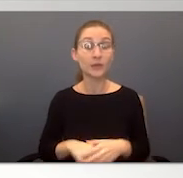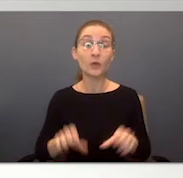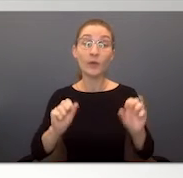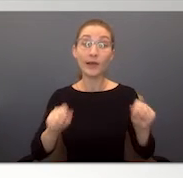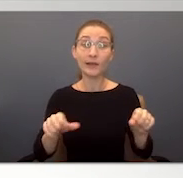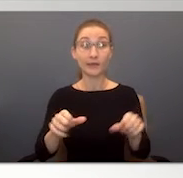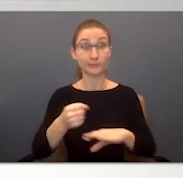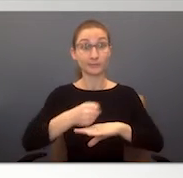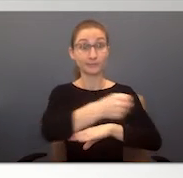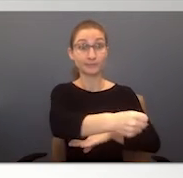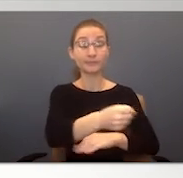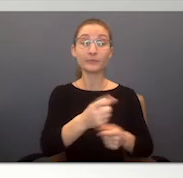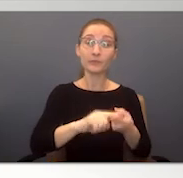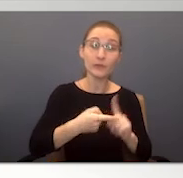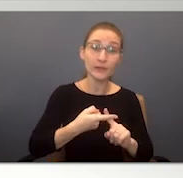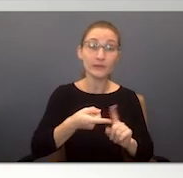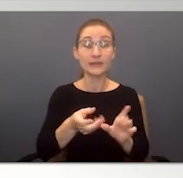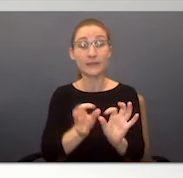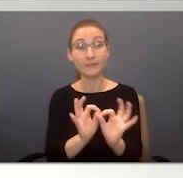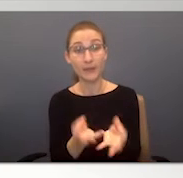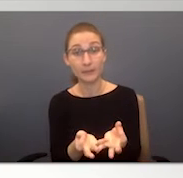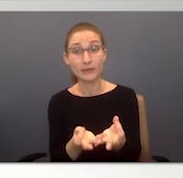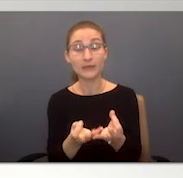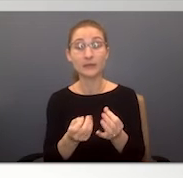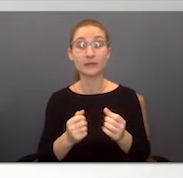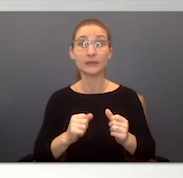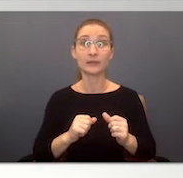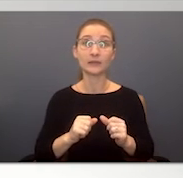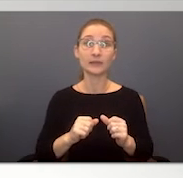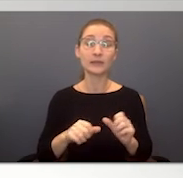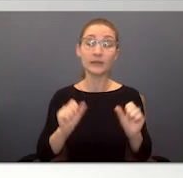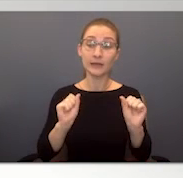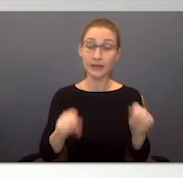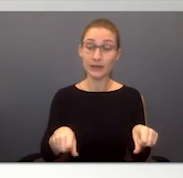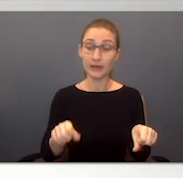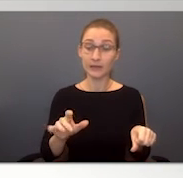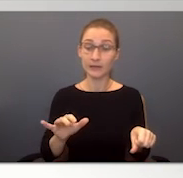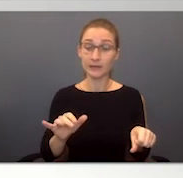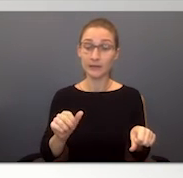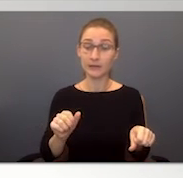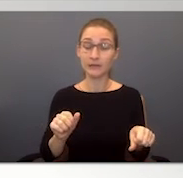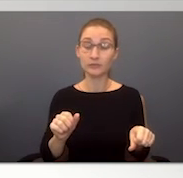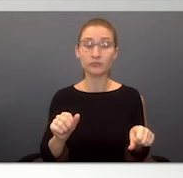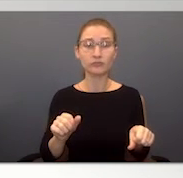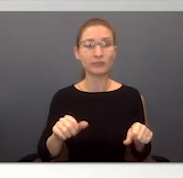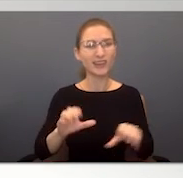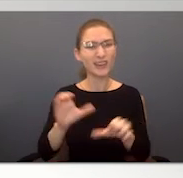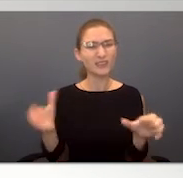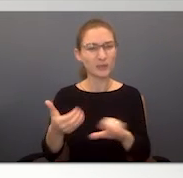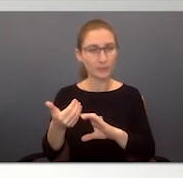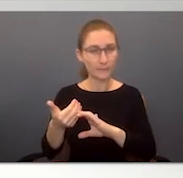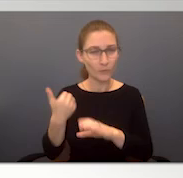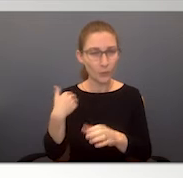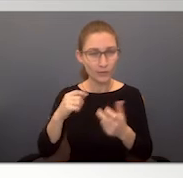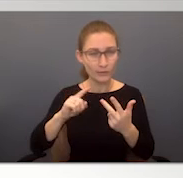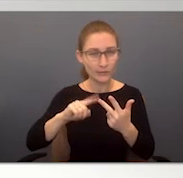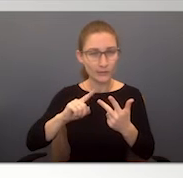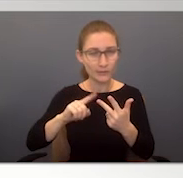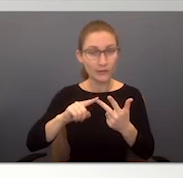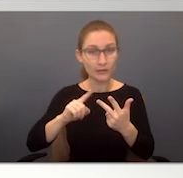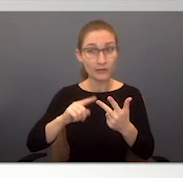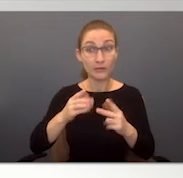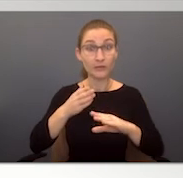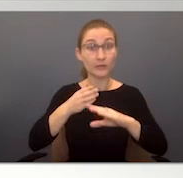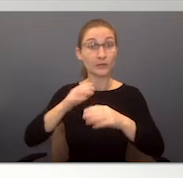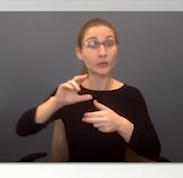past after Irma, which was see if my home was a safe structure. I didn't stay in